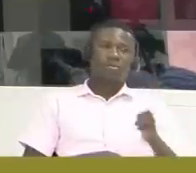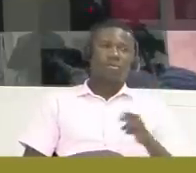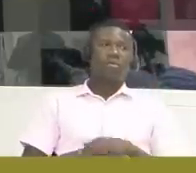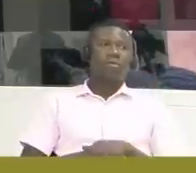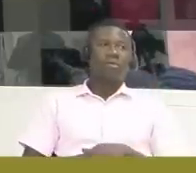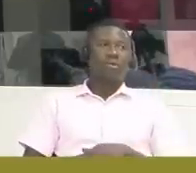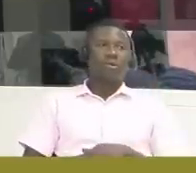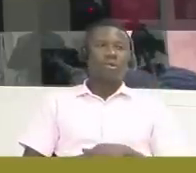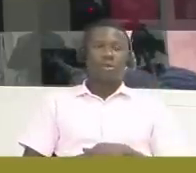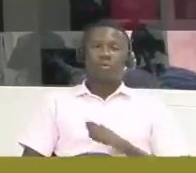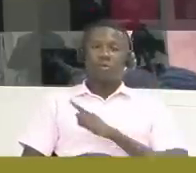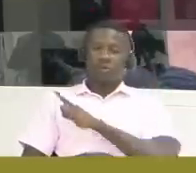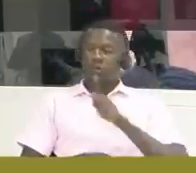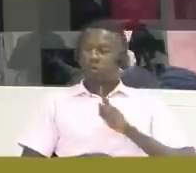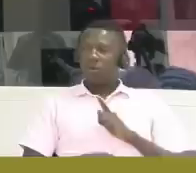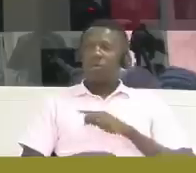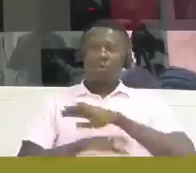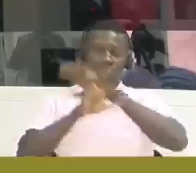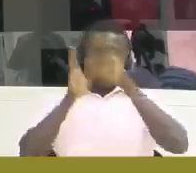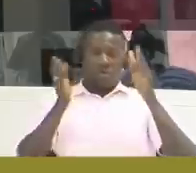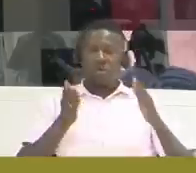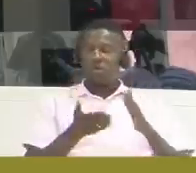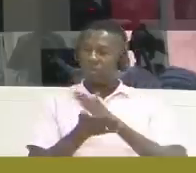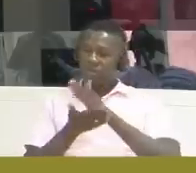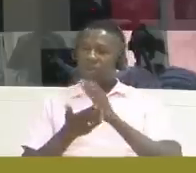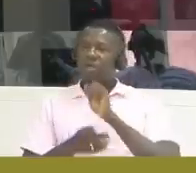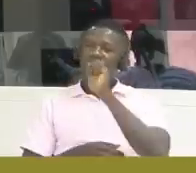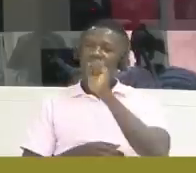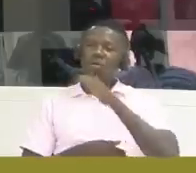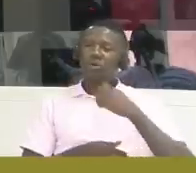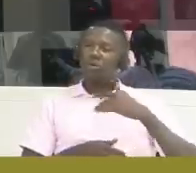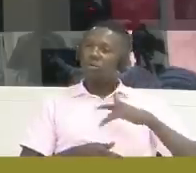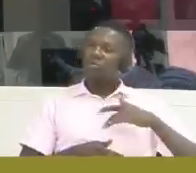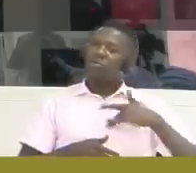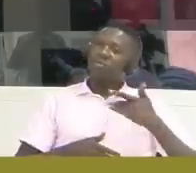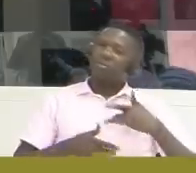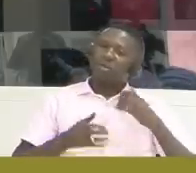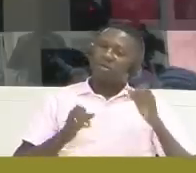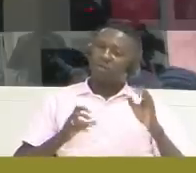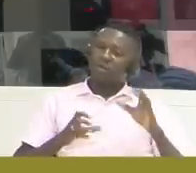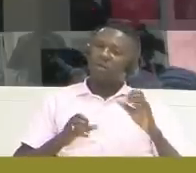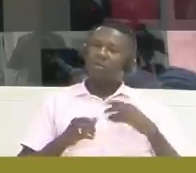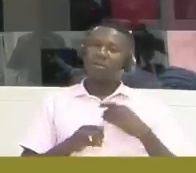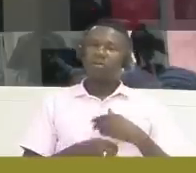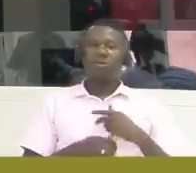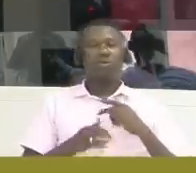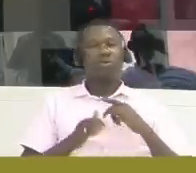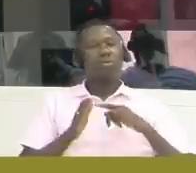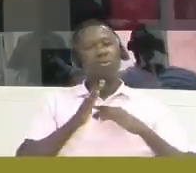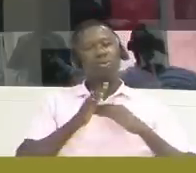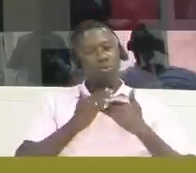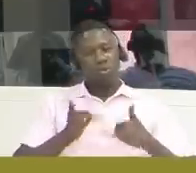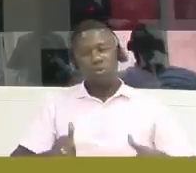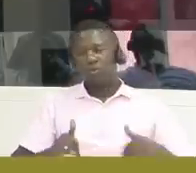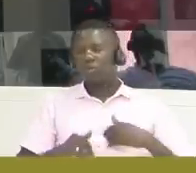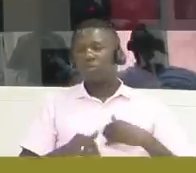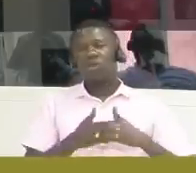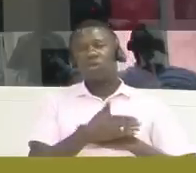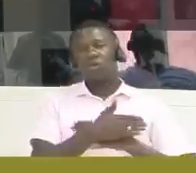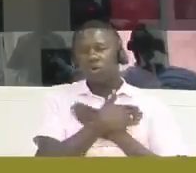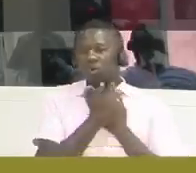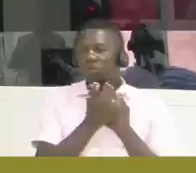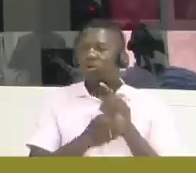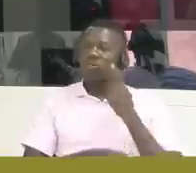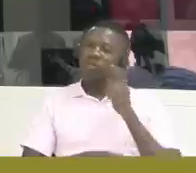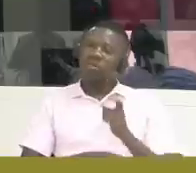We all share your pain to lose a loved one at a very tender